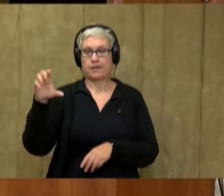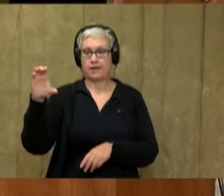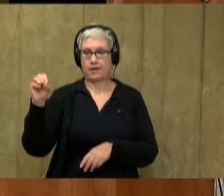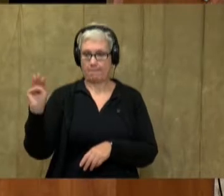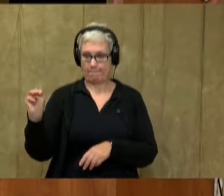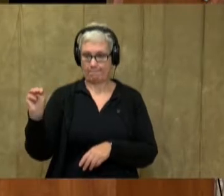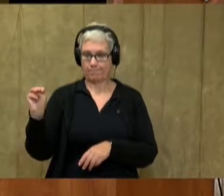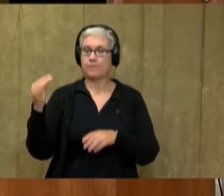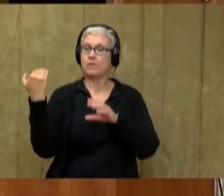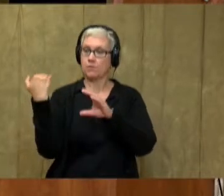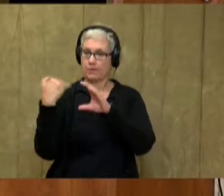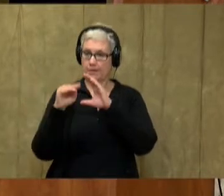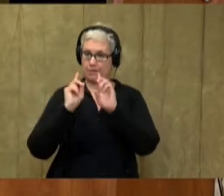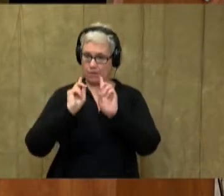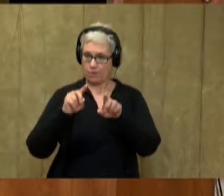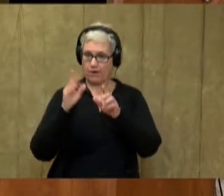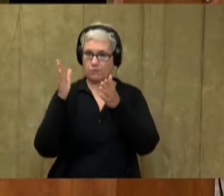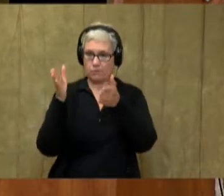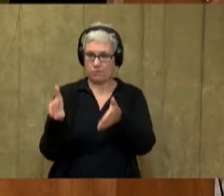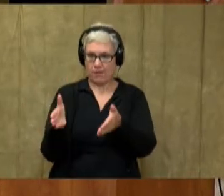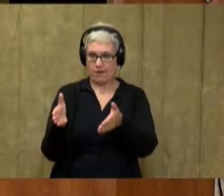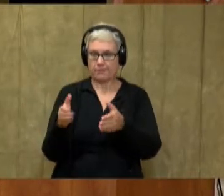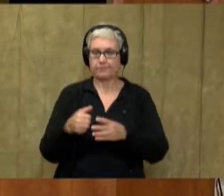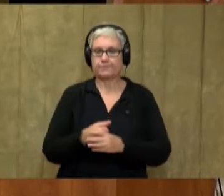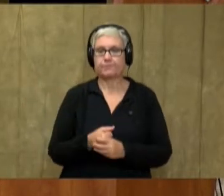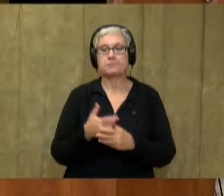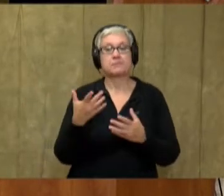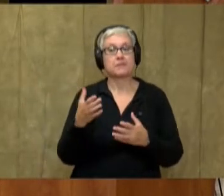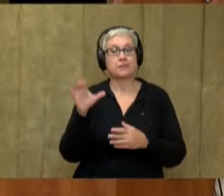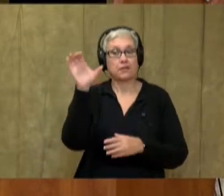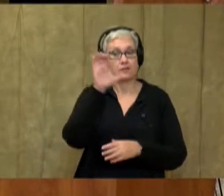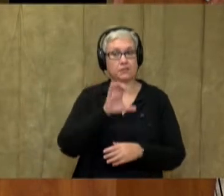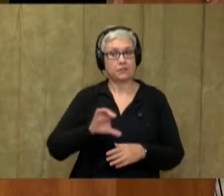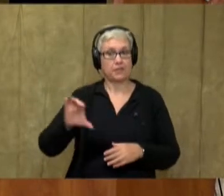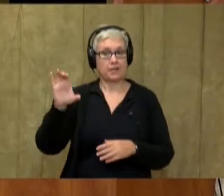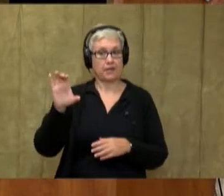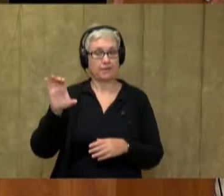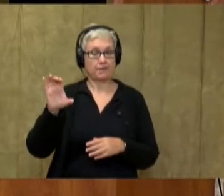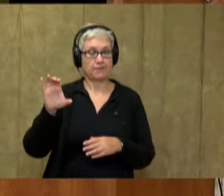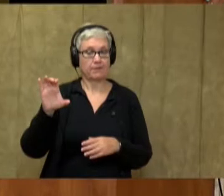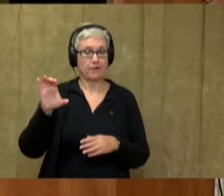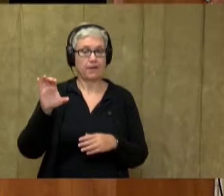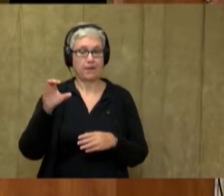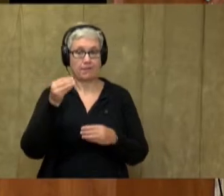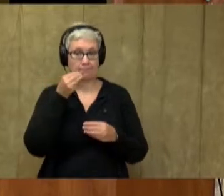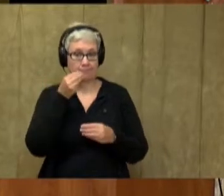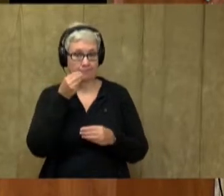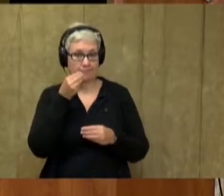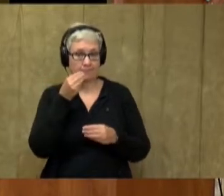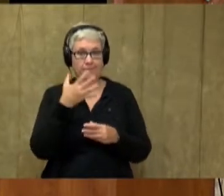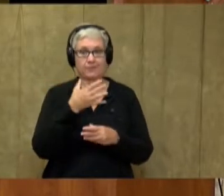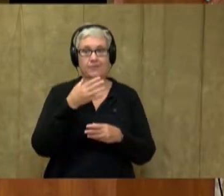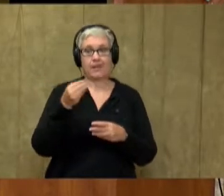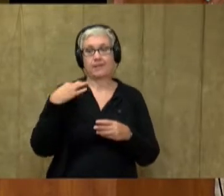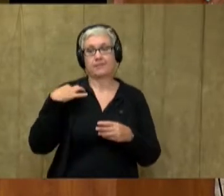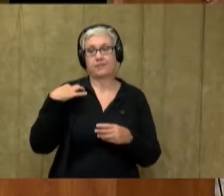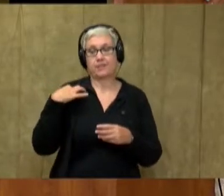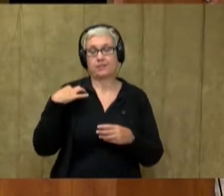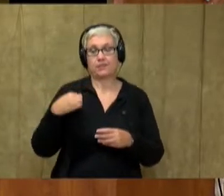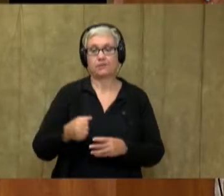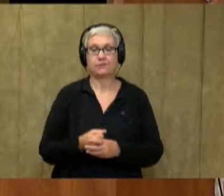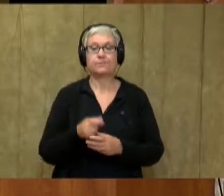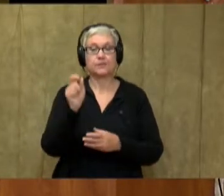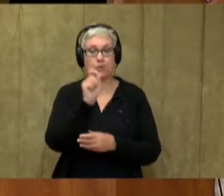mcpsstv@mcpss.com. Now, again, we're going to be giving away some Chick-fil-A meals and some t-shirts. So go ahead and write that